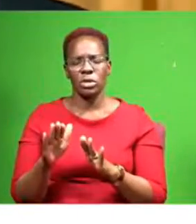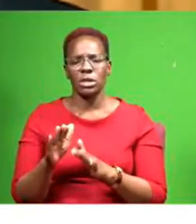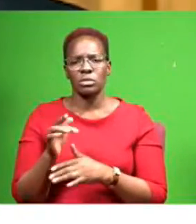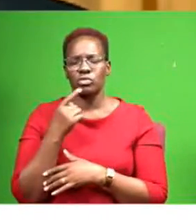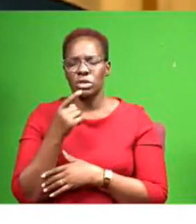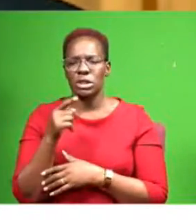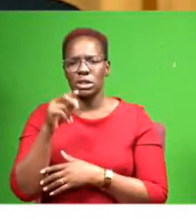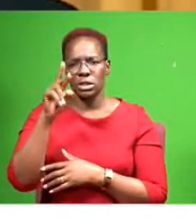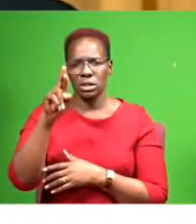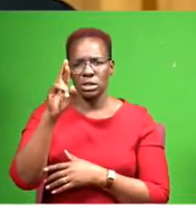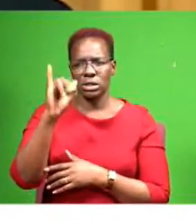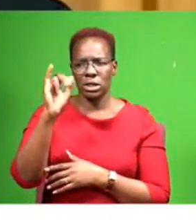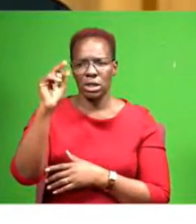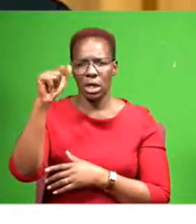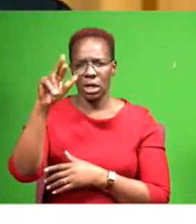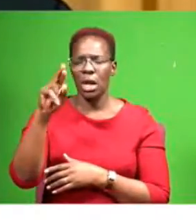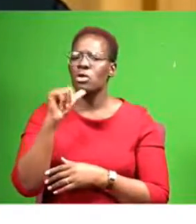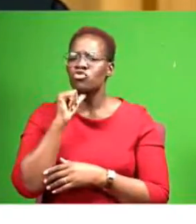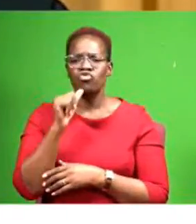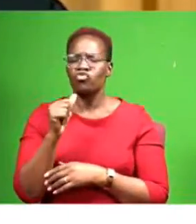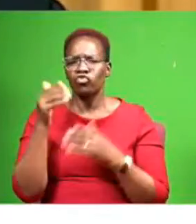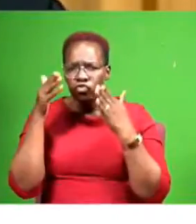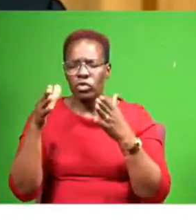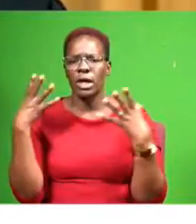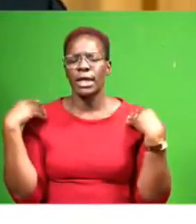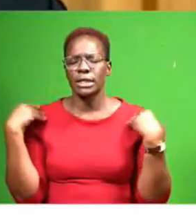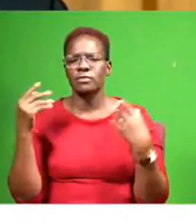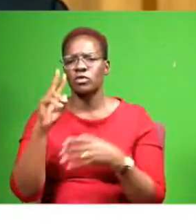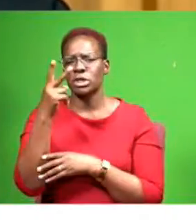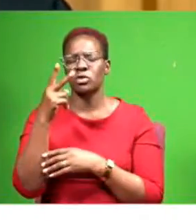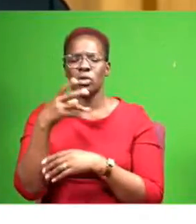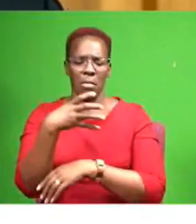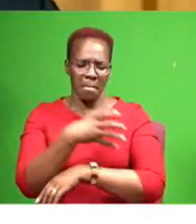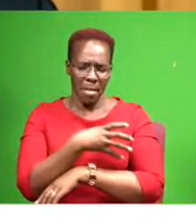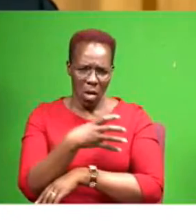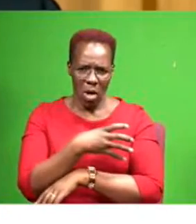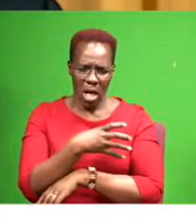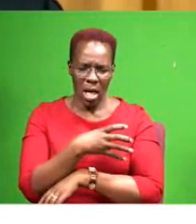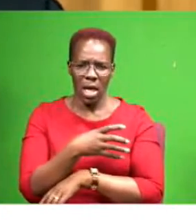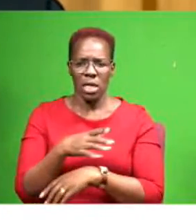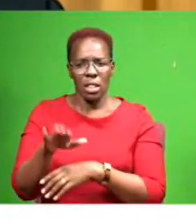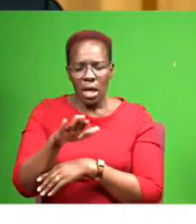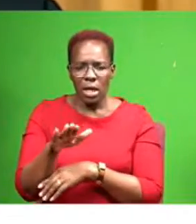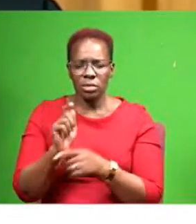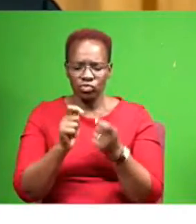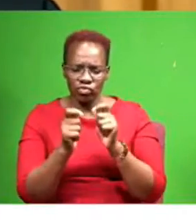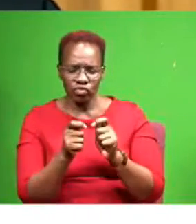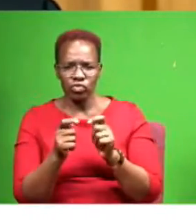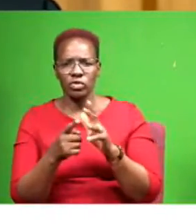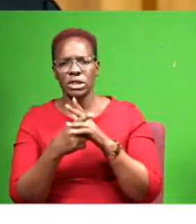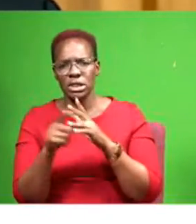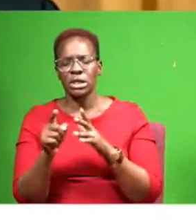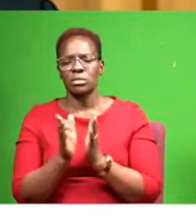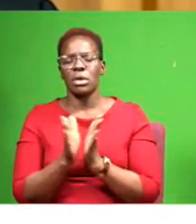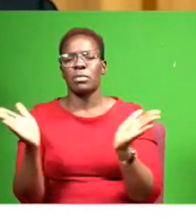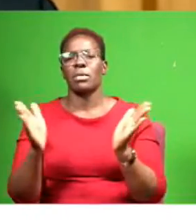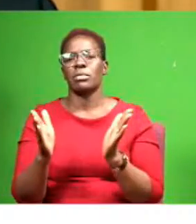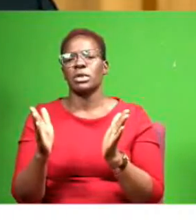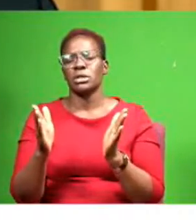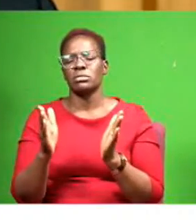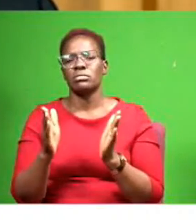that Ringera J. did not address the exercise of secondary constituent power in regard to an amendment initiated by public